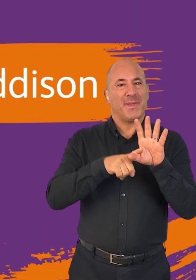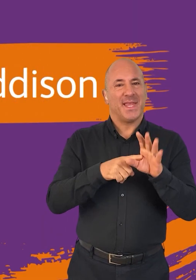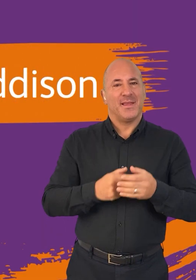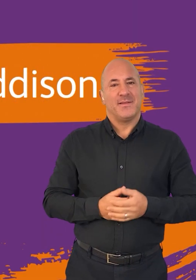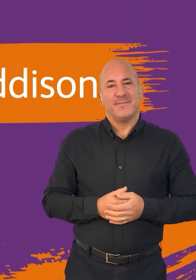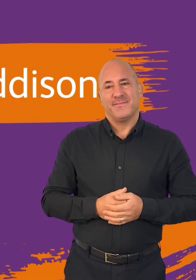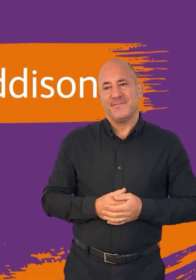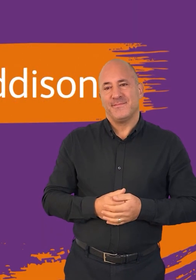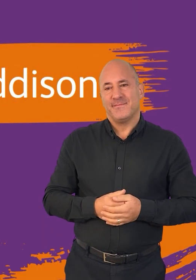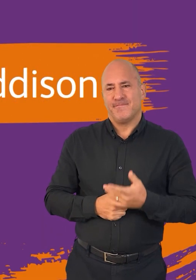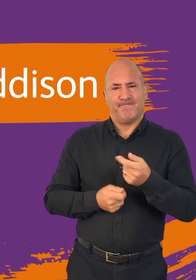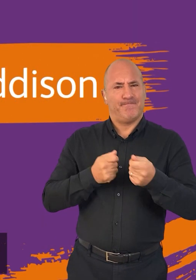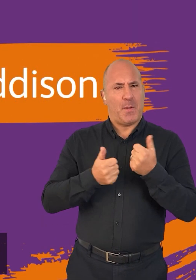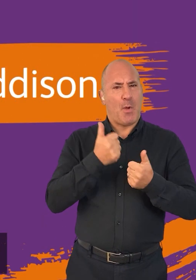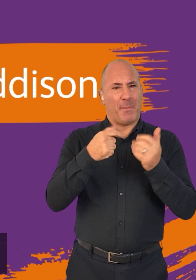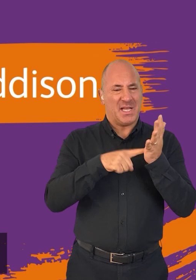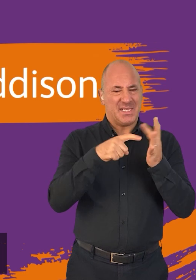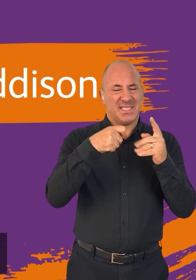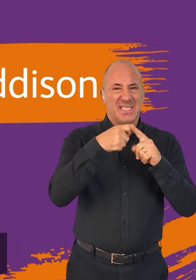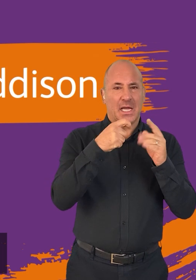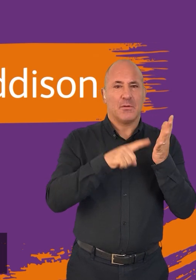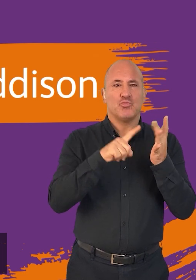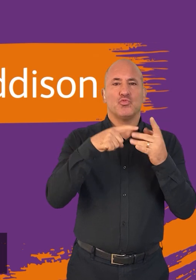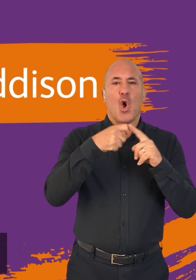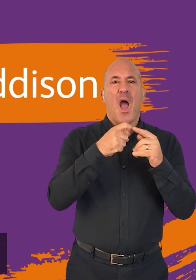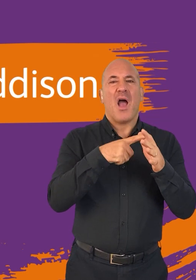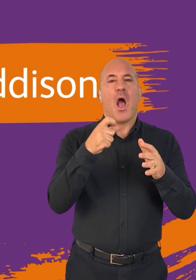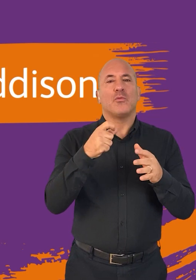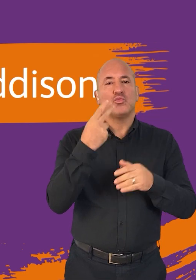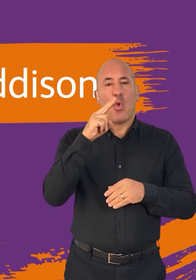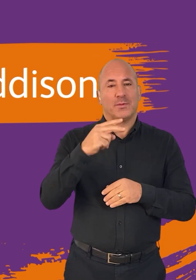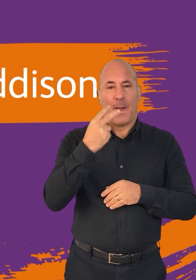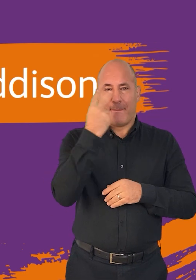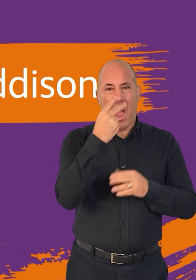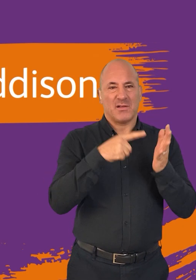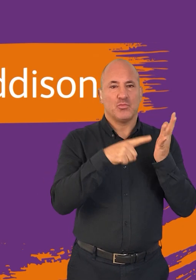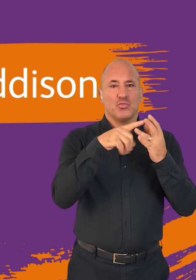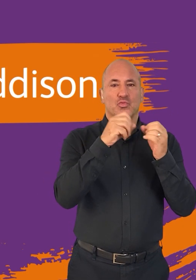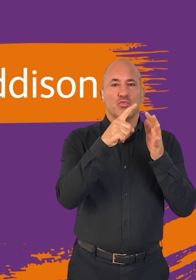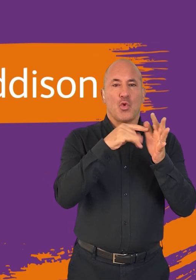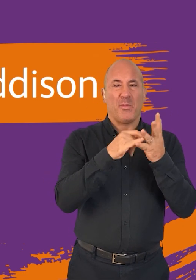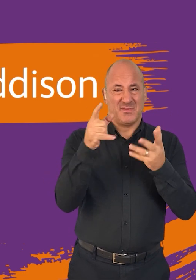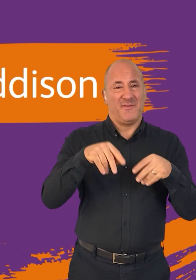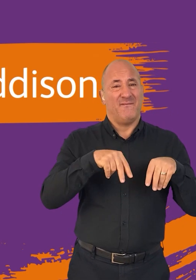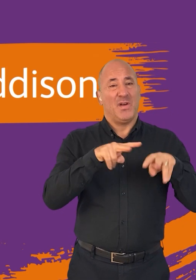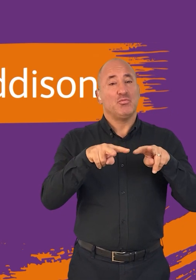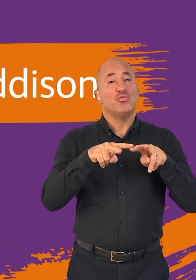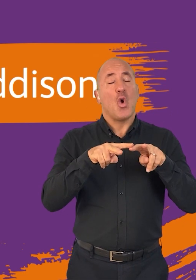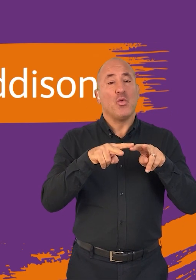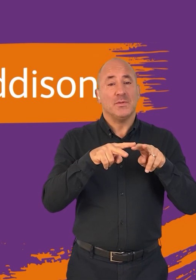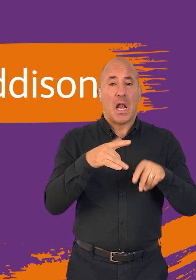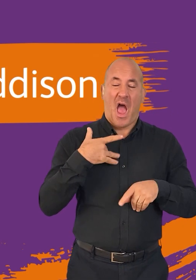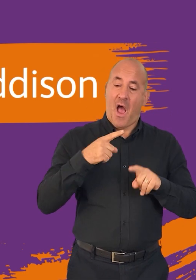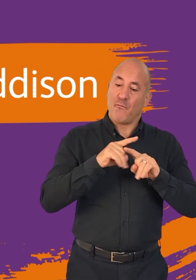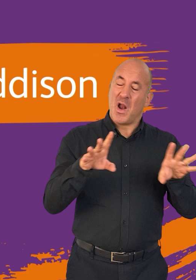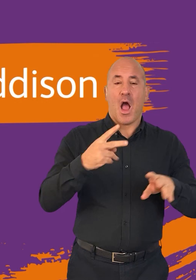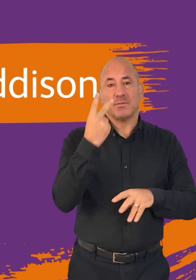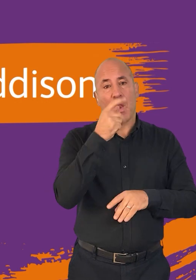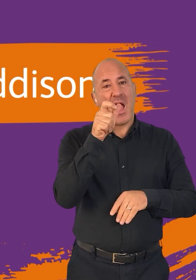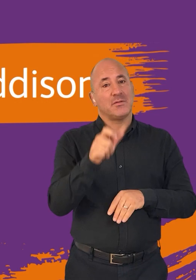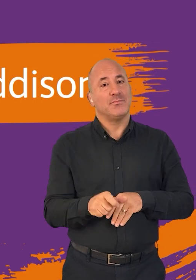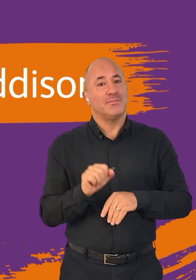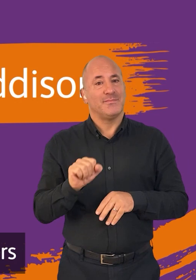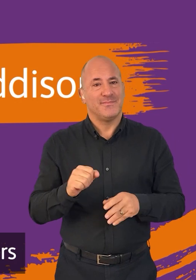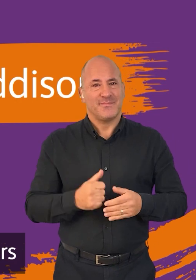Toby Addison. Toby runs a popular TikTok account called Blind Tobes, where he makes videos exploring life as